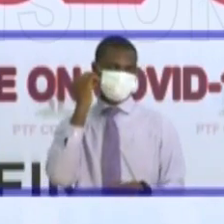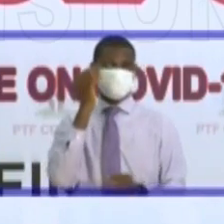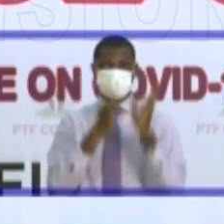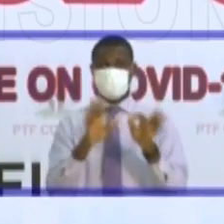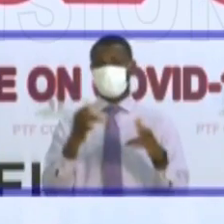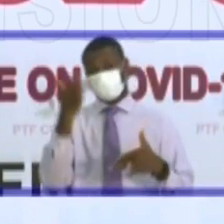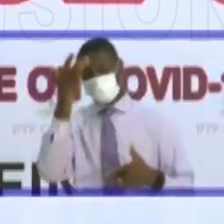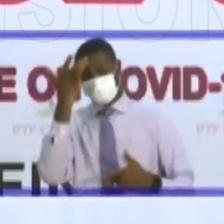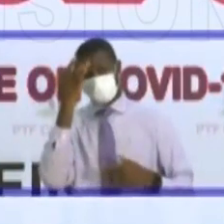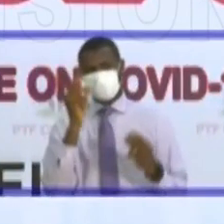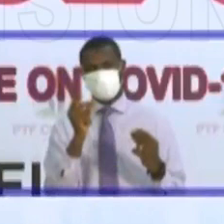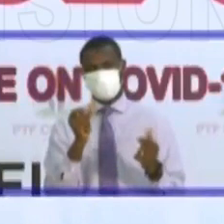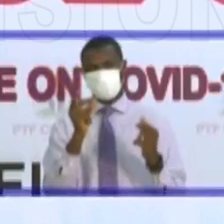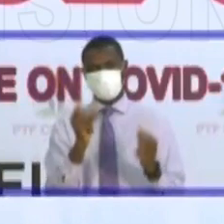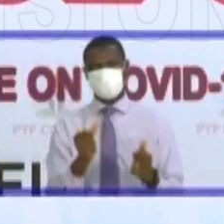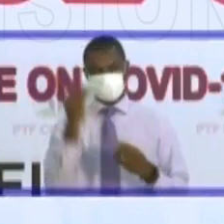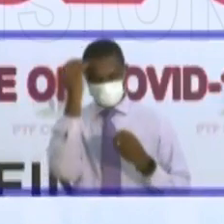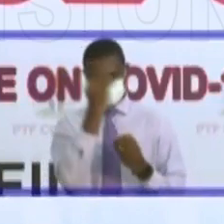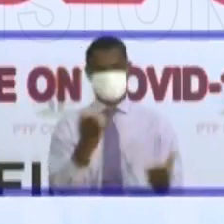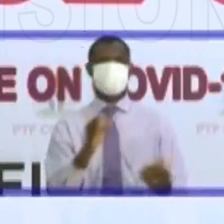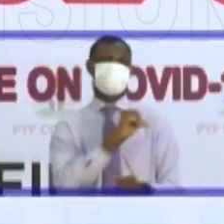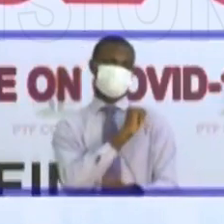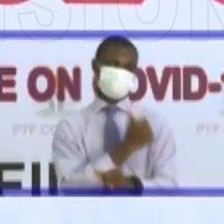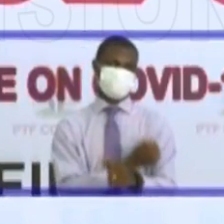the authorities for investigation.